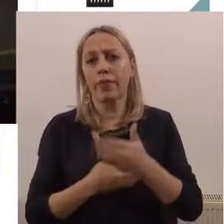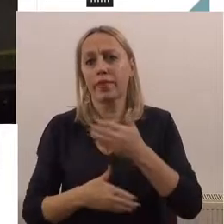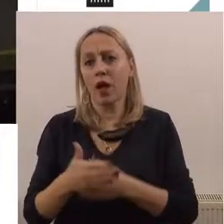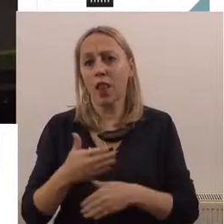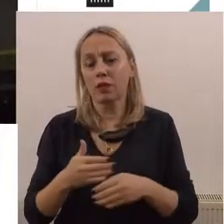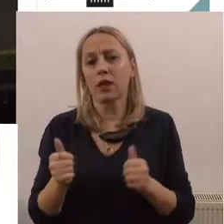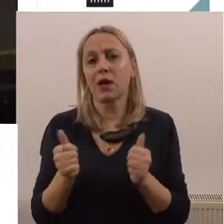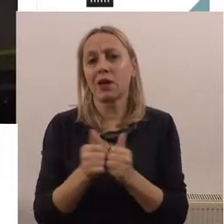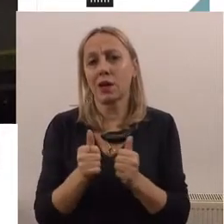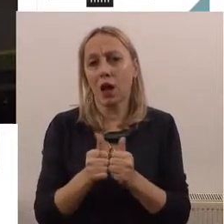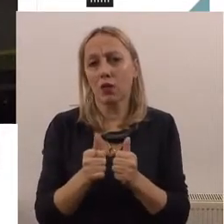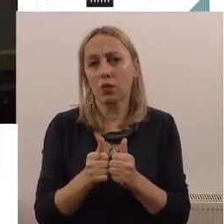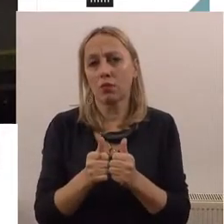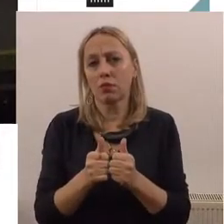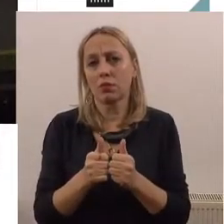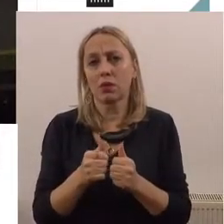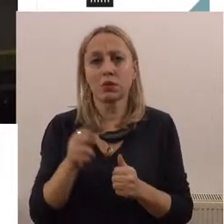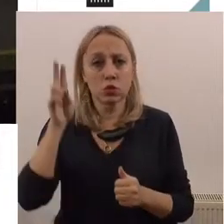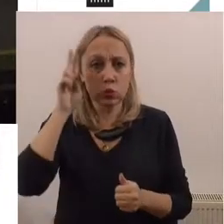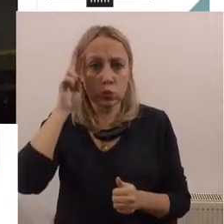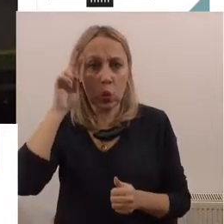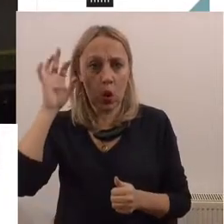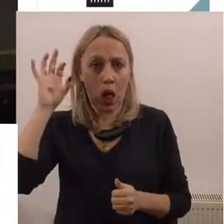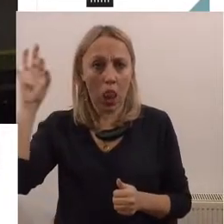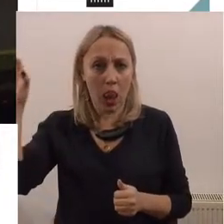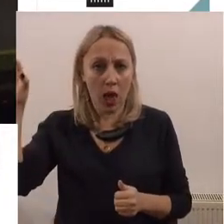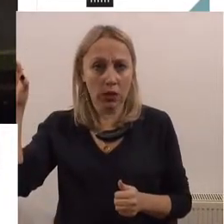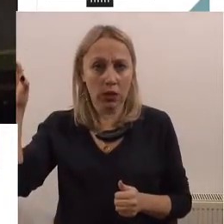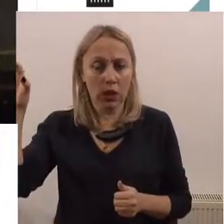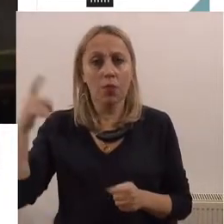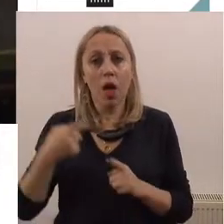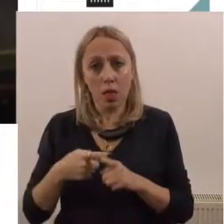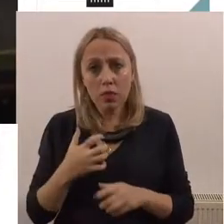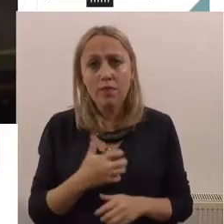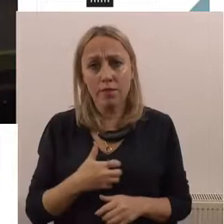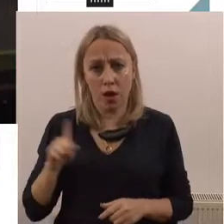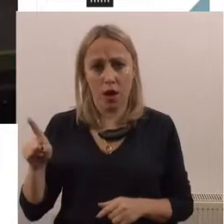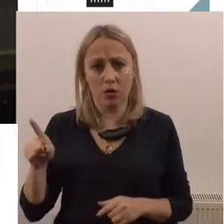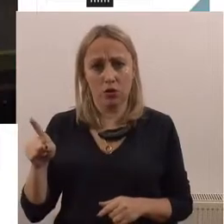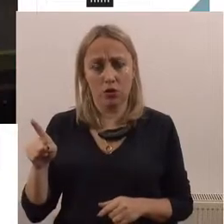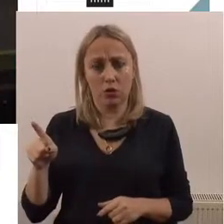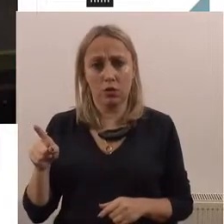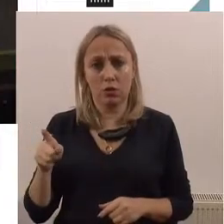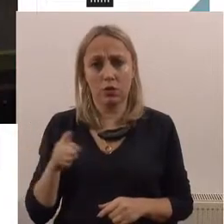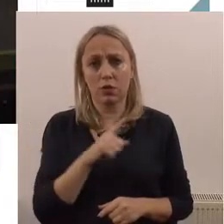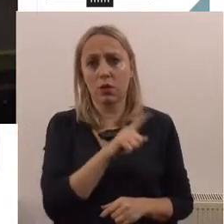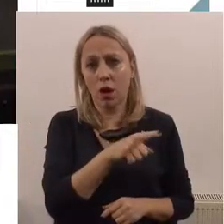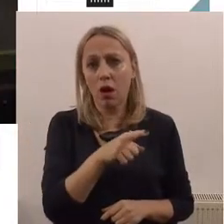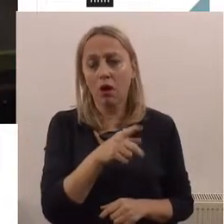But even a sign of the wheelchair person